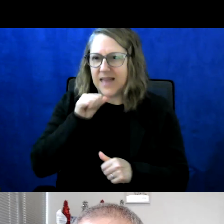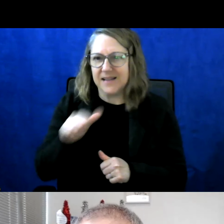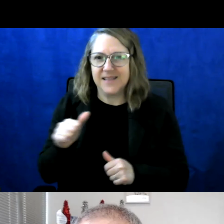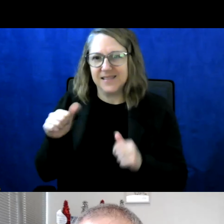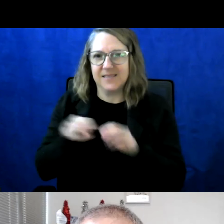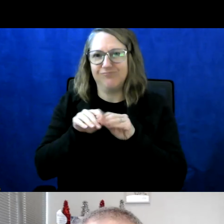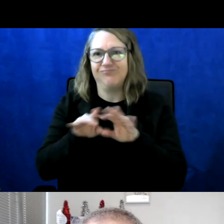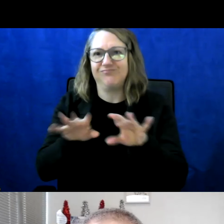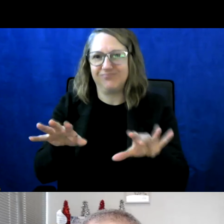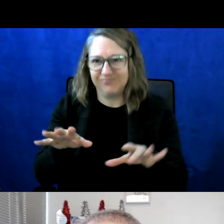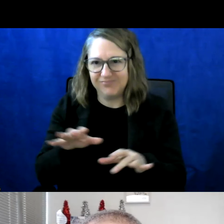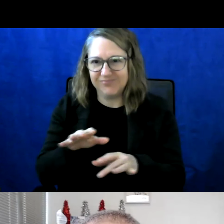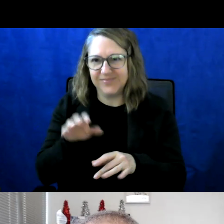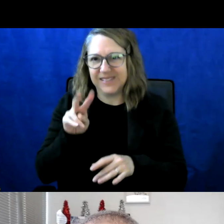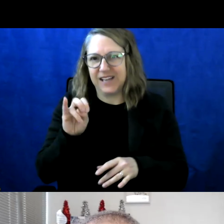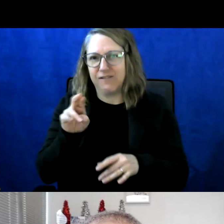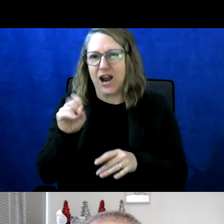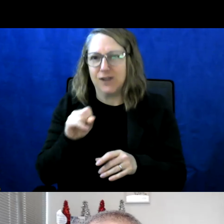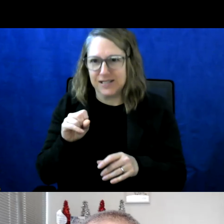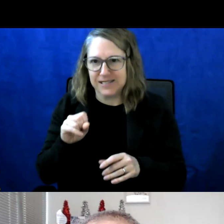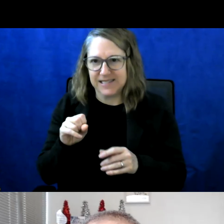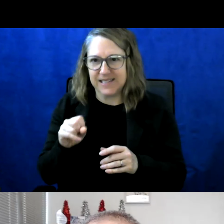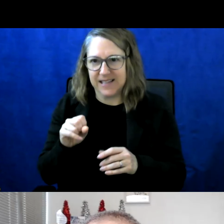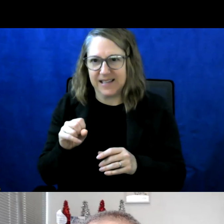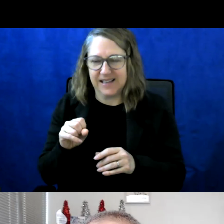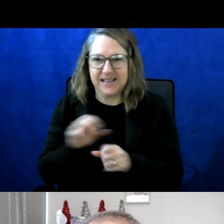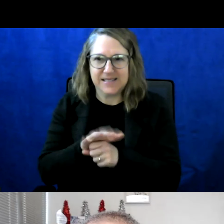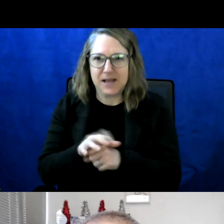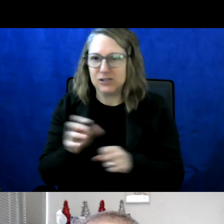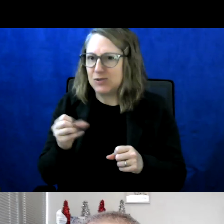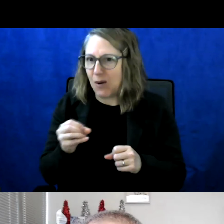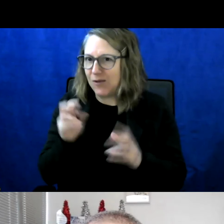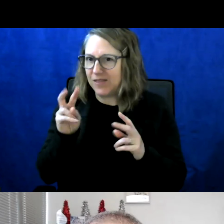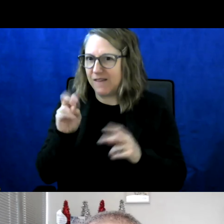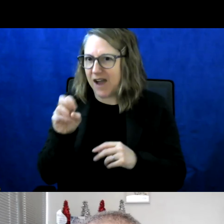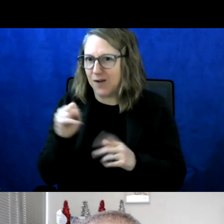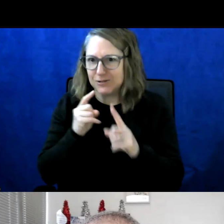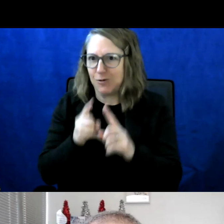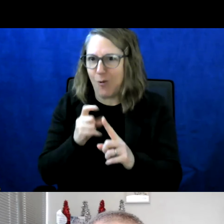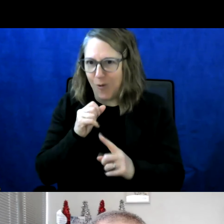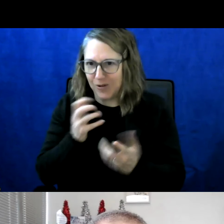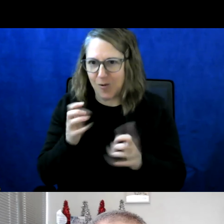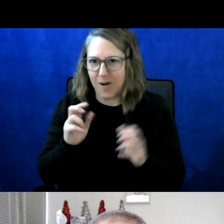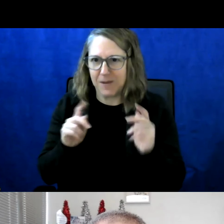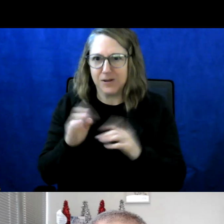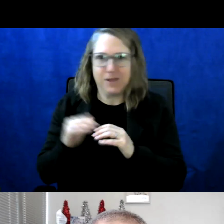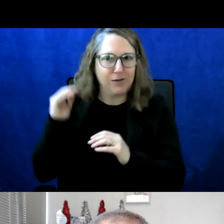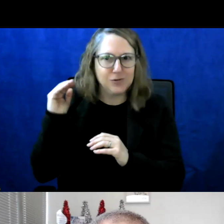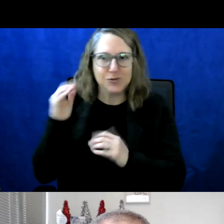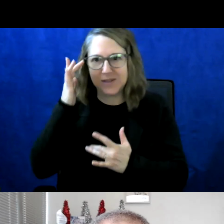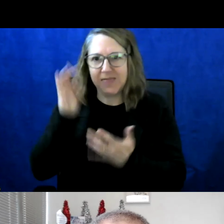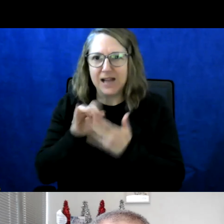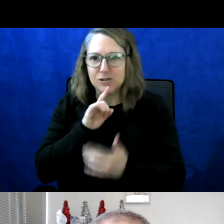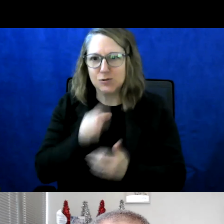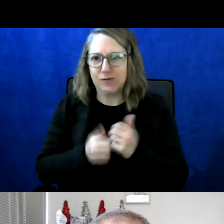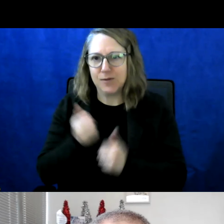transmitting the virus. So they don't want to make people too sick. So in general, that's true for most viruses. That's